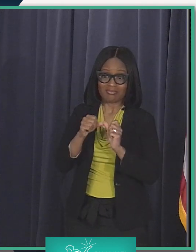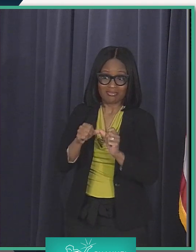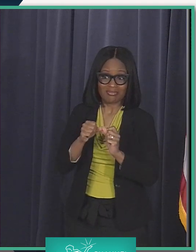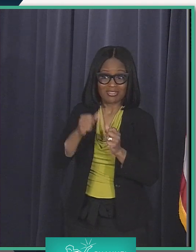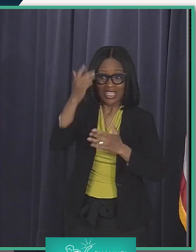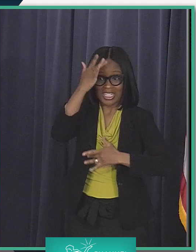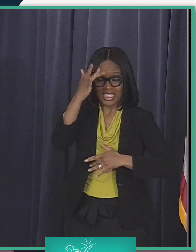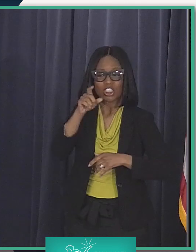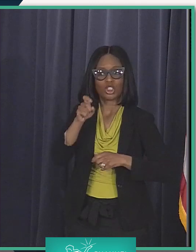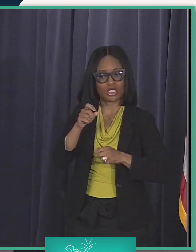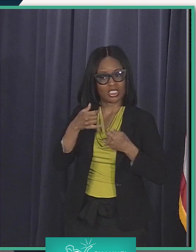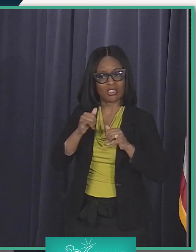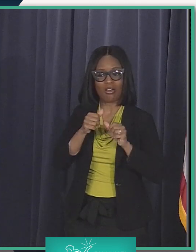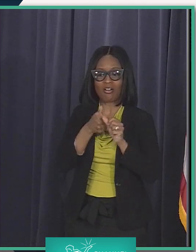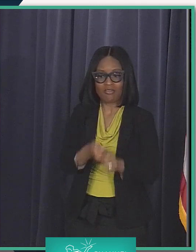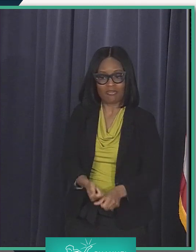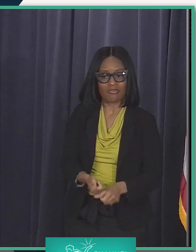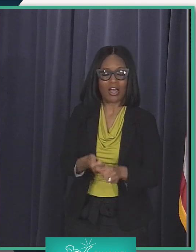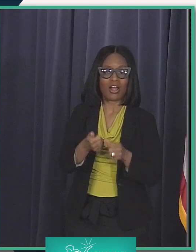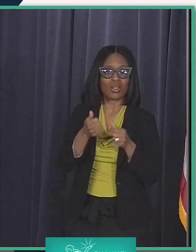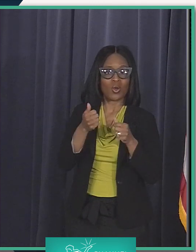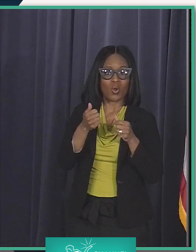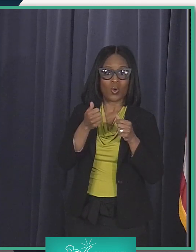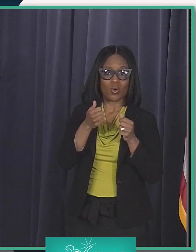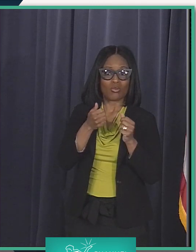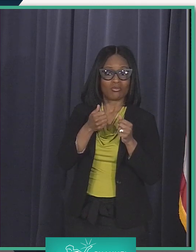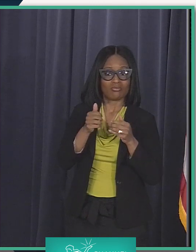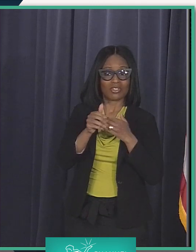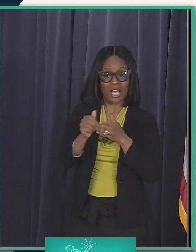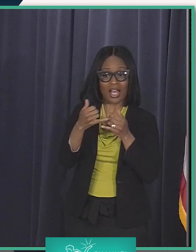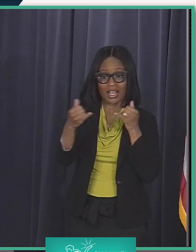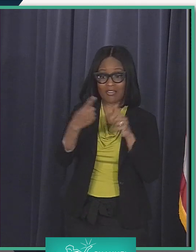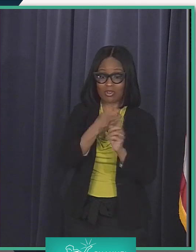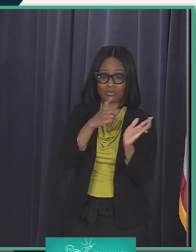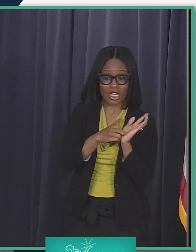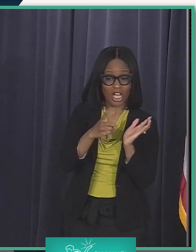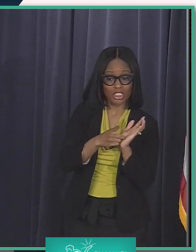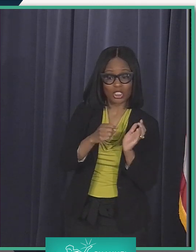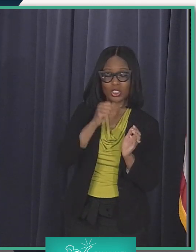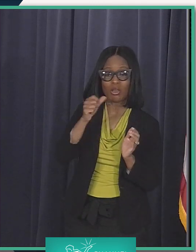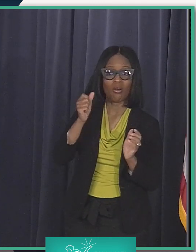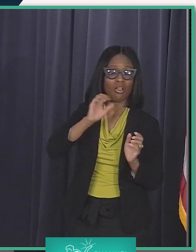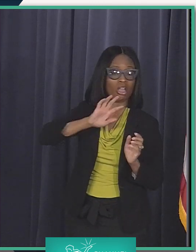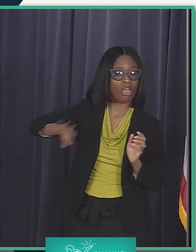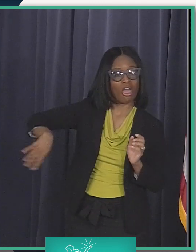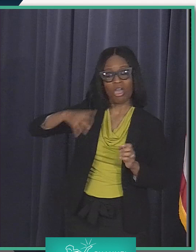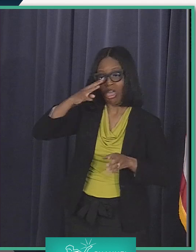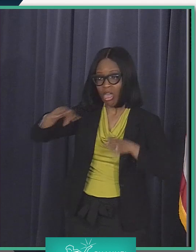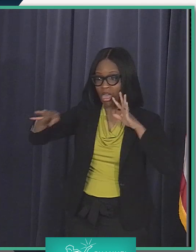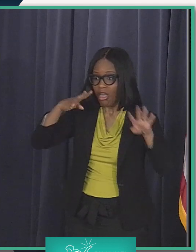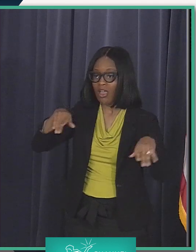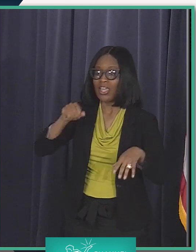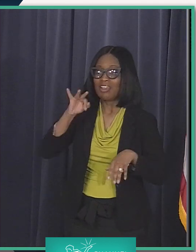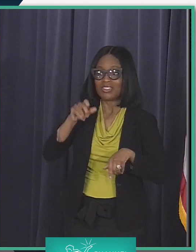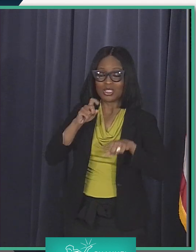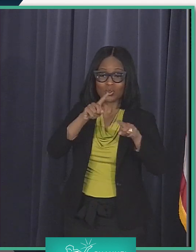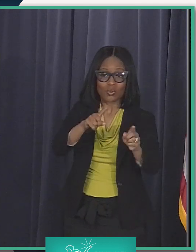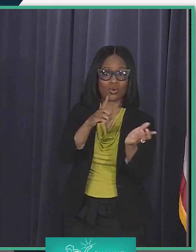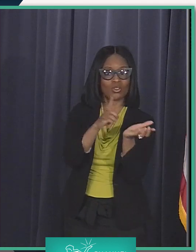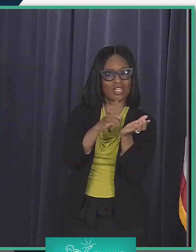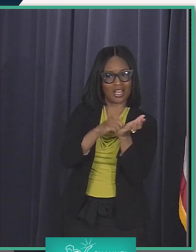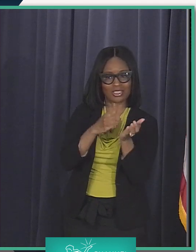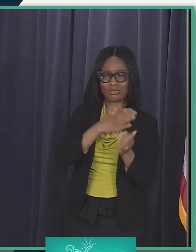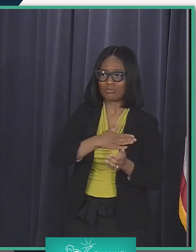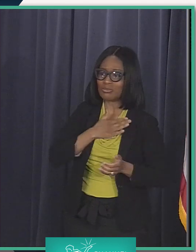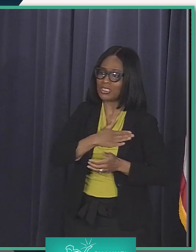and exercise as directed by their doctors, and no one should forego necessary appointments or not seek medical